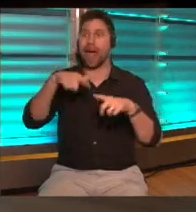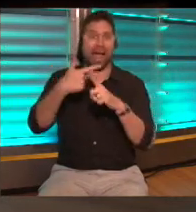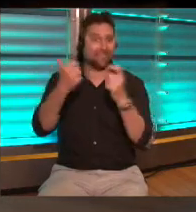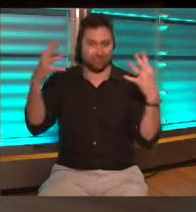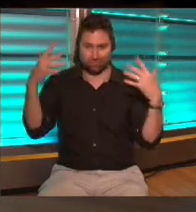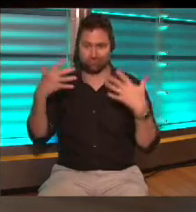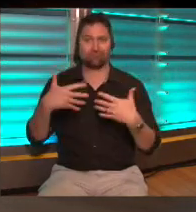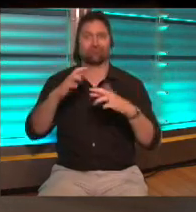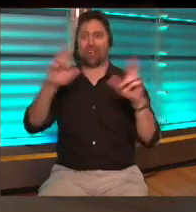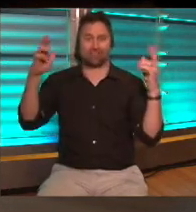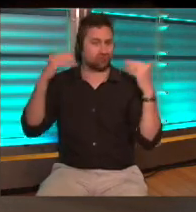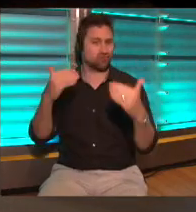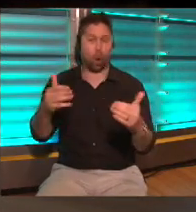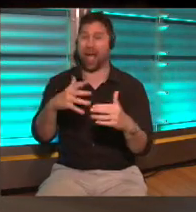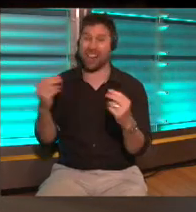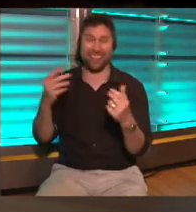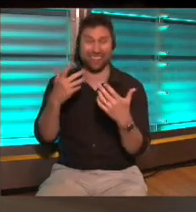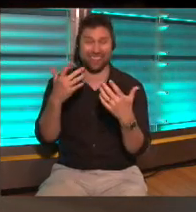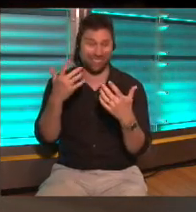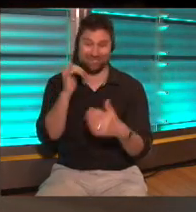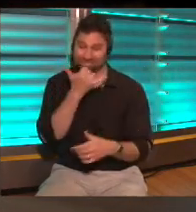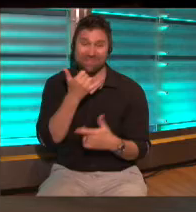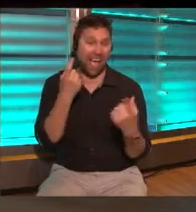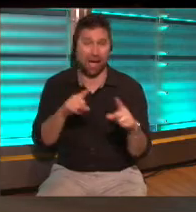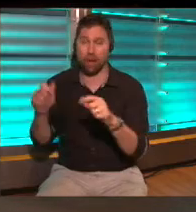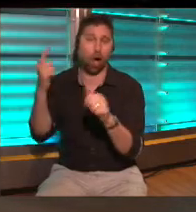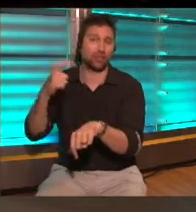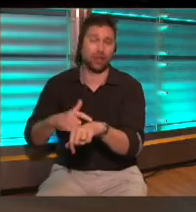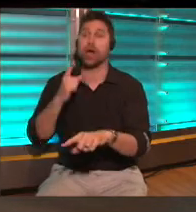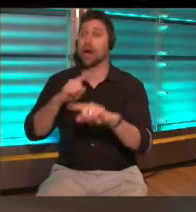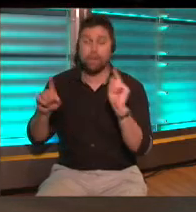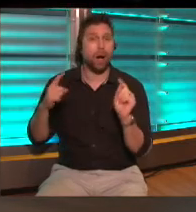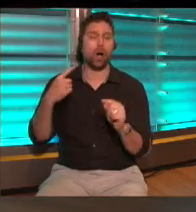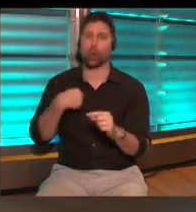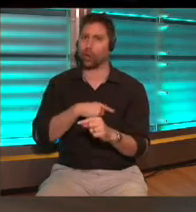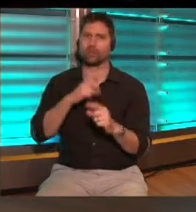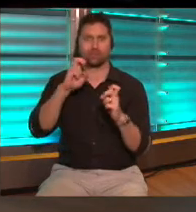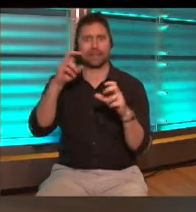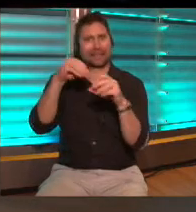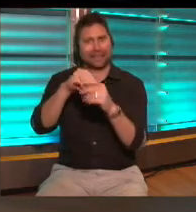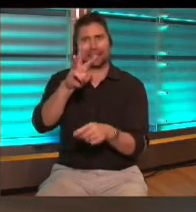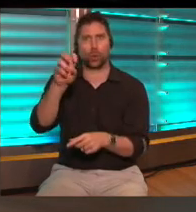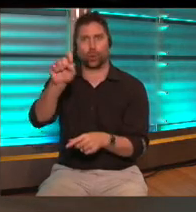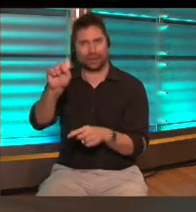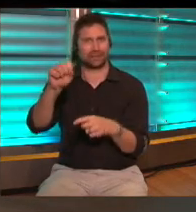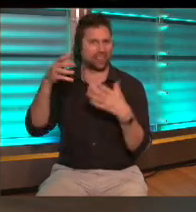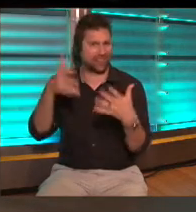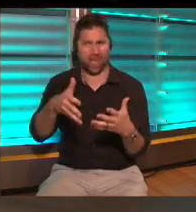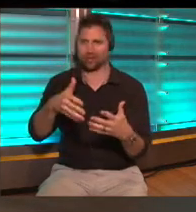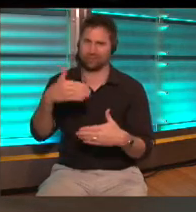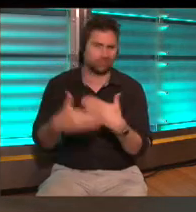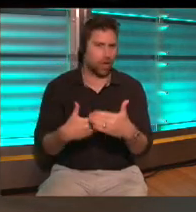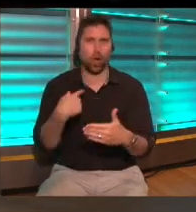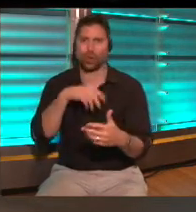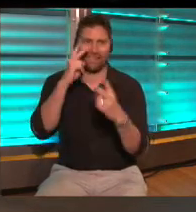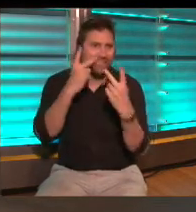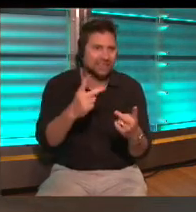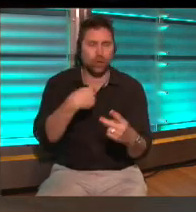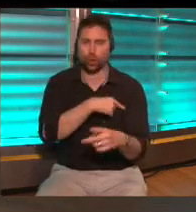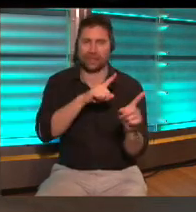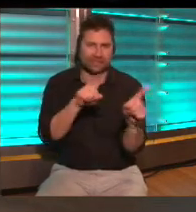things go wrong all the time. But for us, we're very in the weeds at every location we visit. We test the